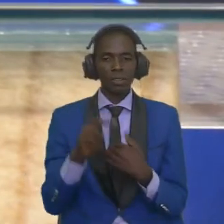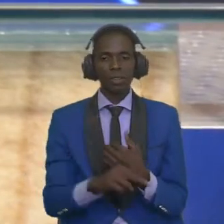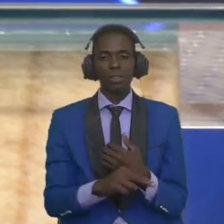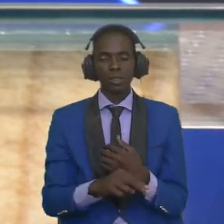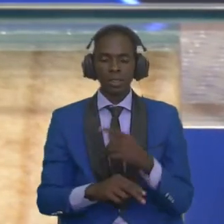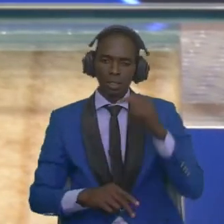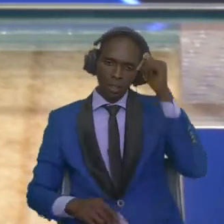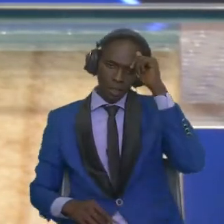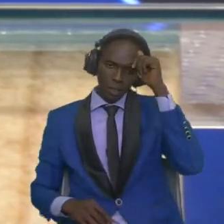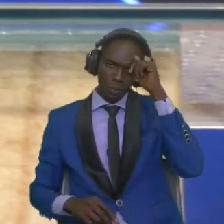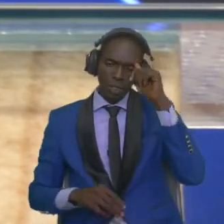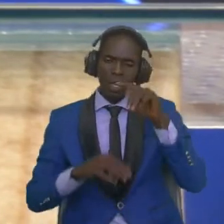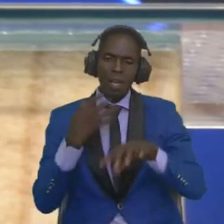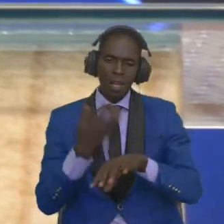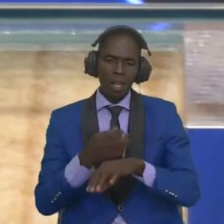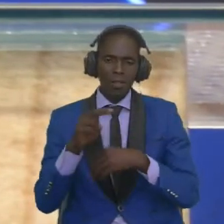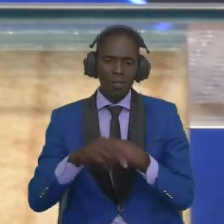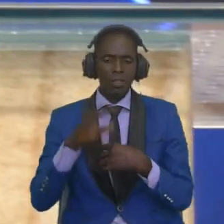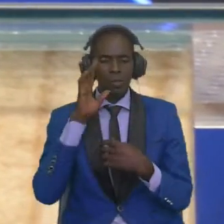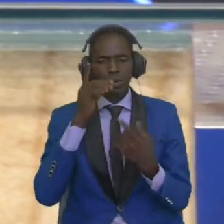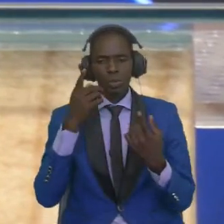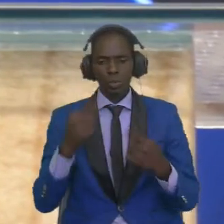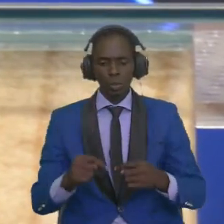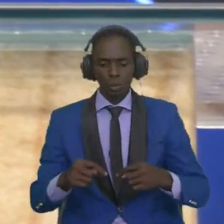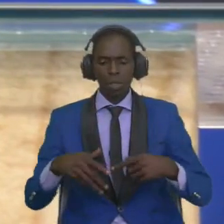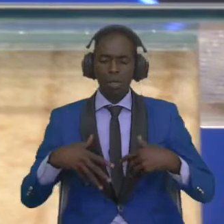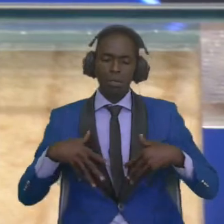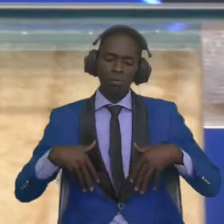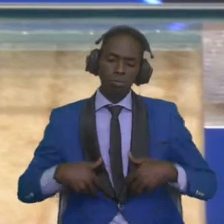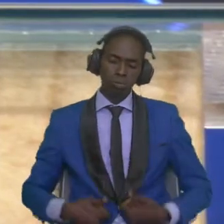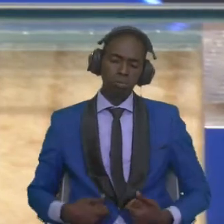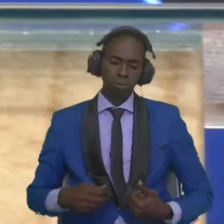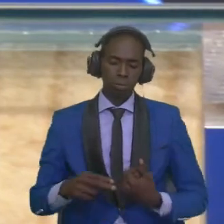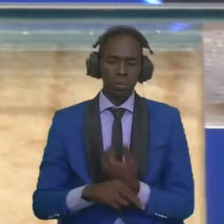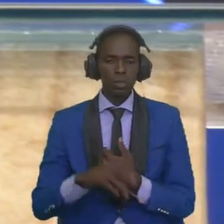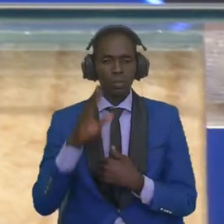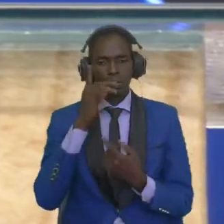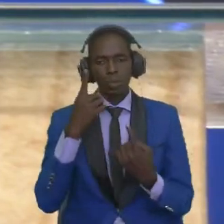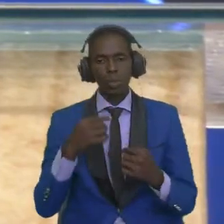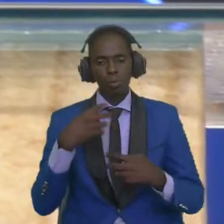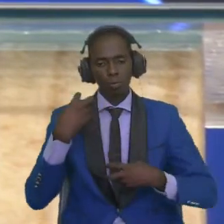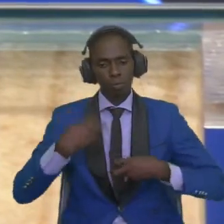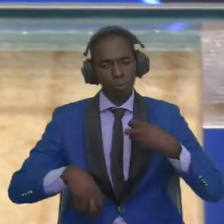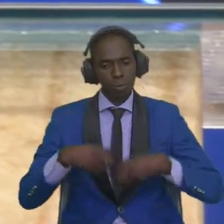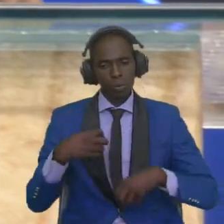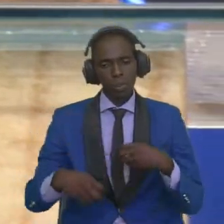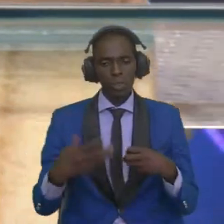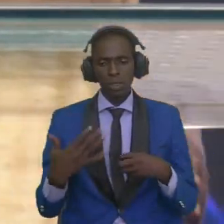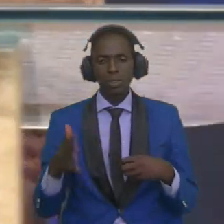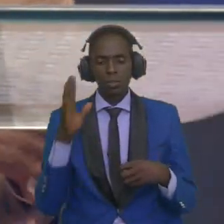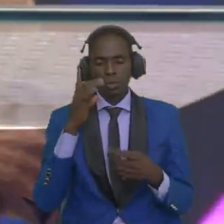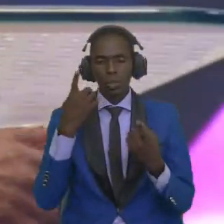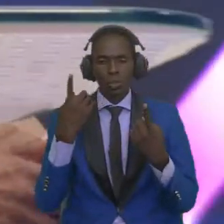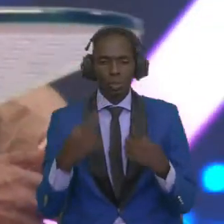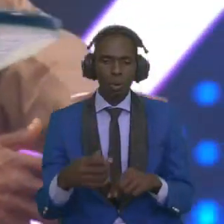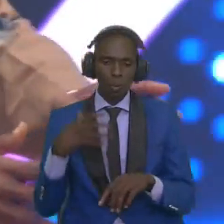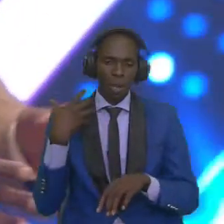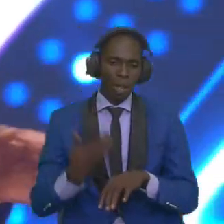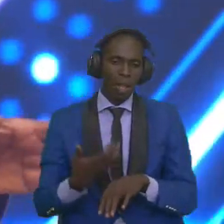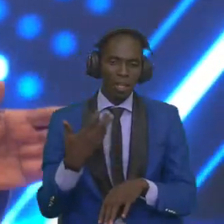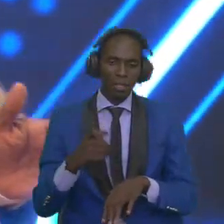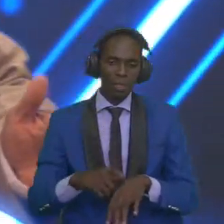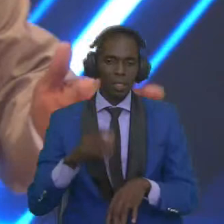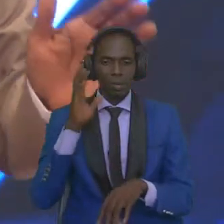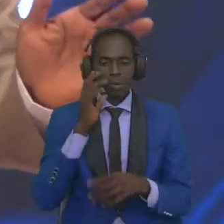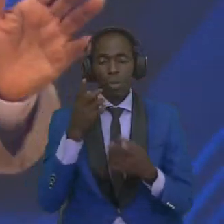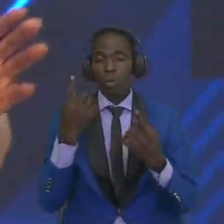Timothy, hardness will come. Trials will come. Difficulties will come. You're not going to do the work